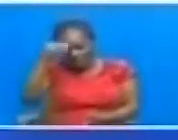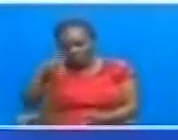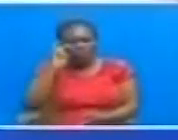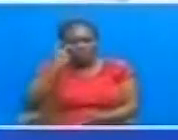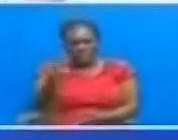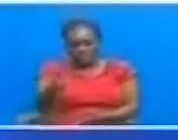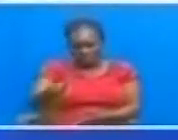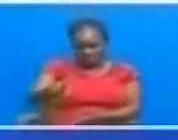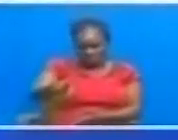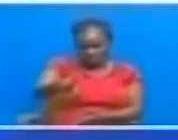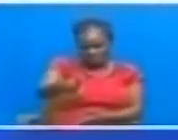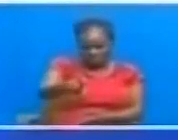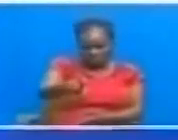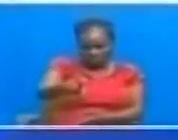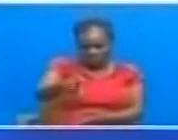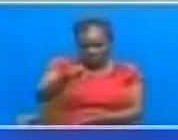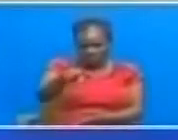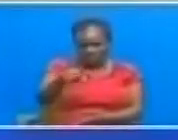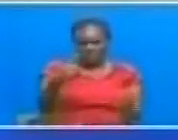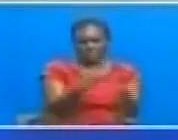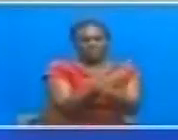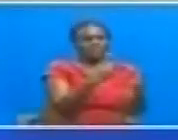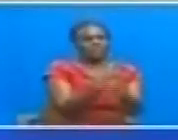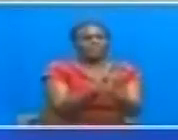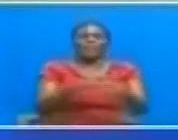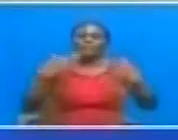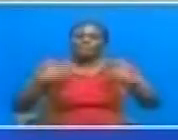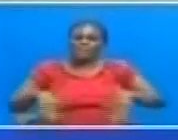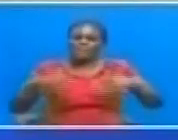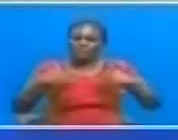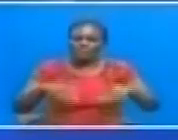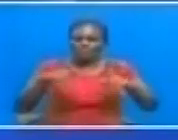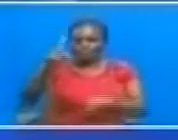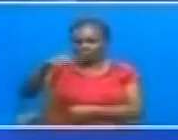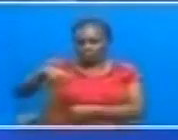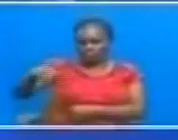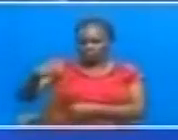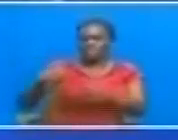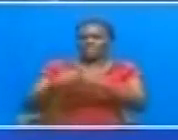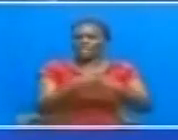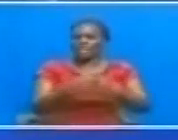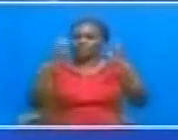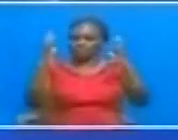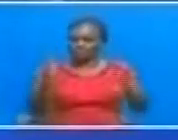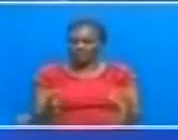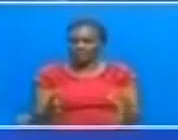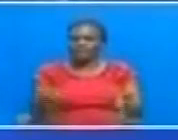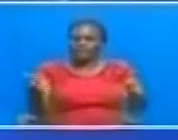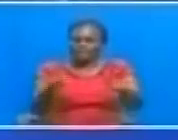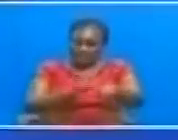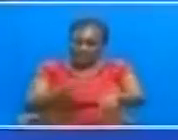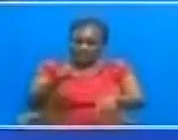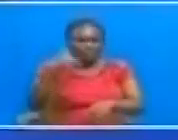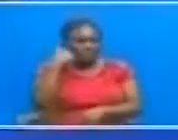hizi viini kulingana na macho yake na muonesha ni hii na nyingine. Kwa wale waliopata idhini, swala hili limekuwa changamoto kuu kwao wakati wanapopata